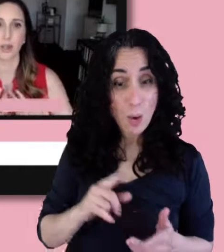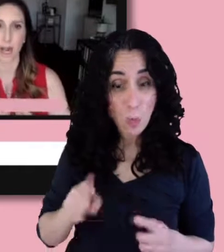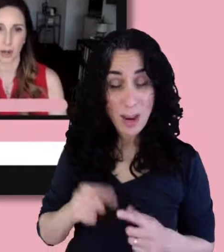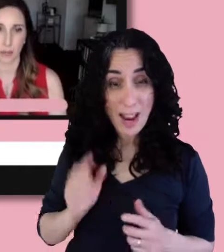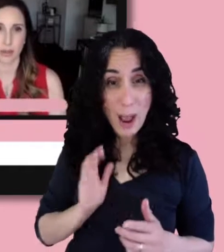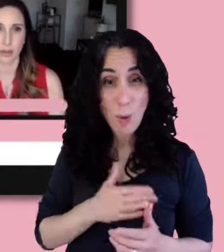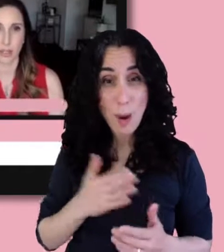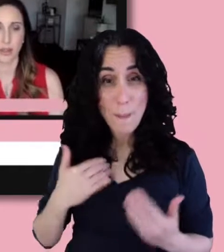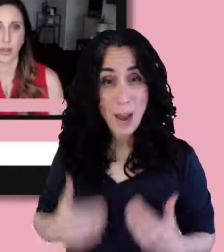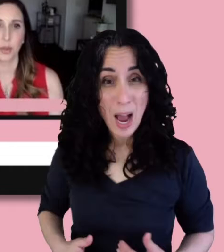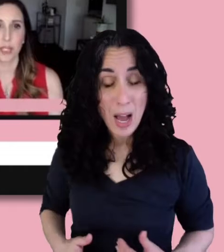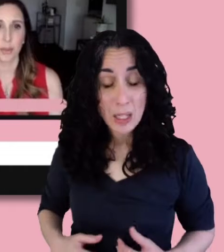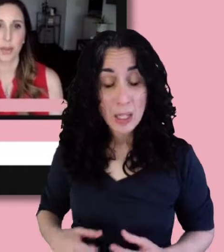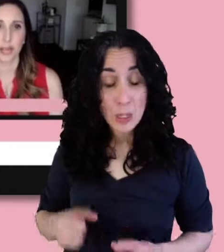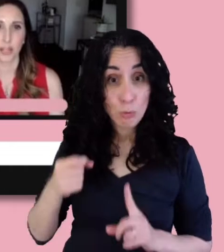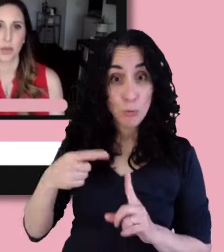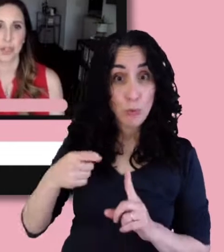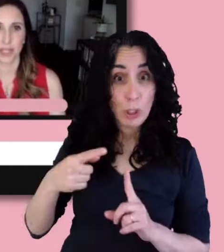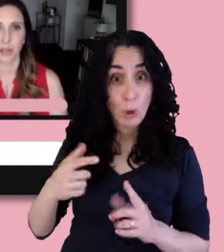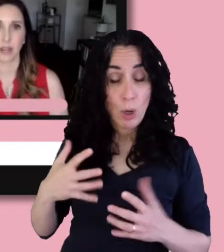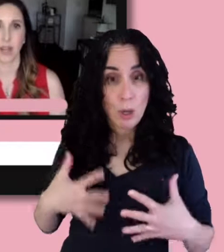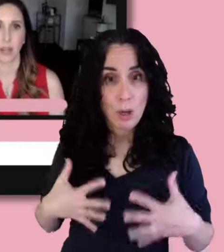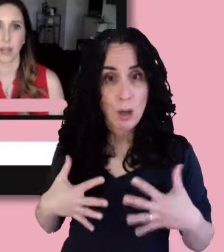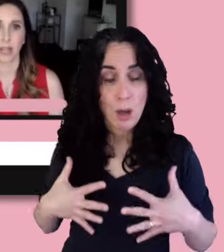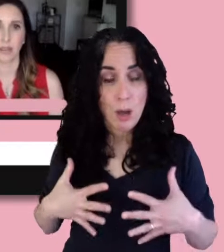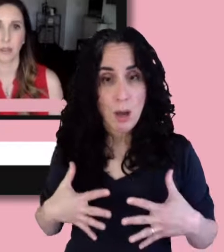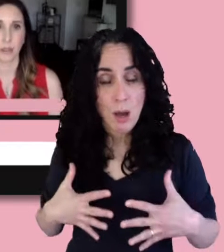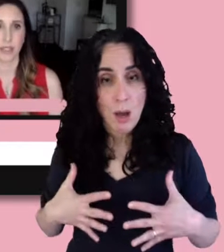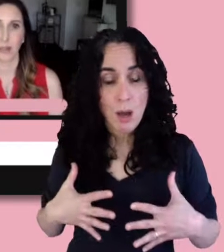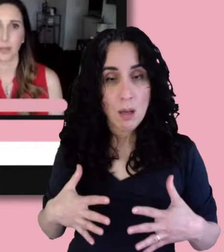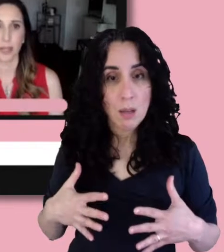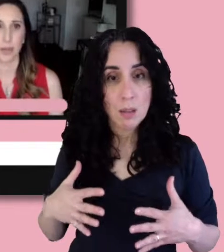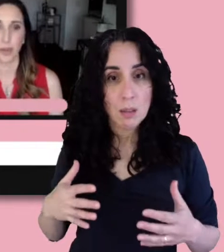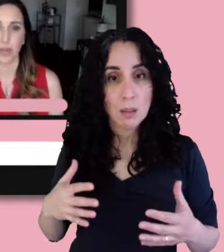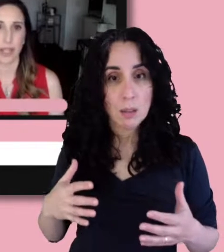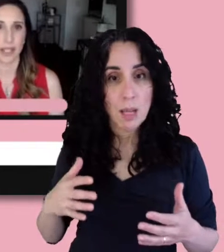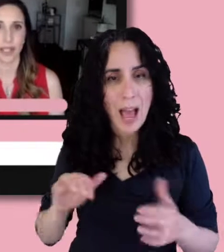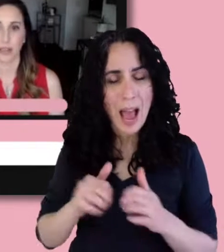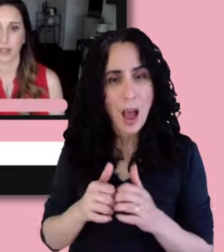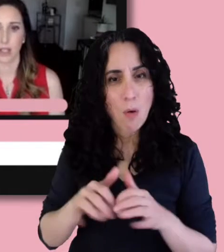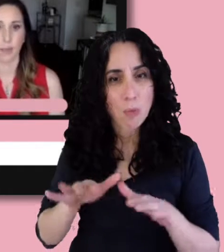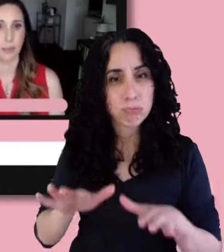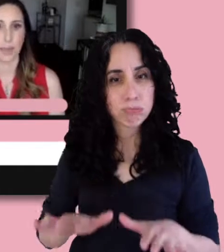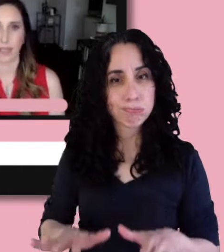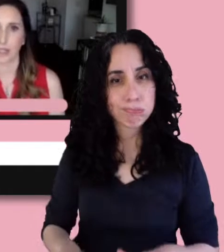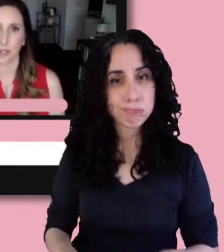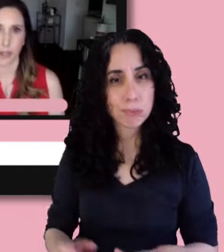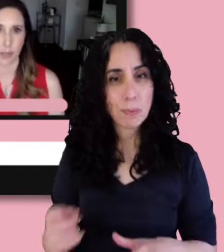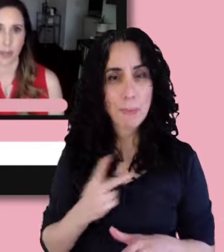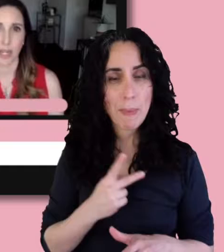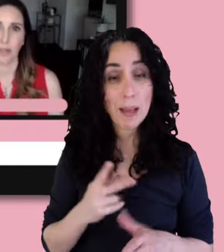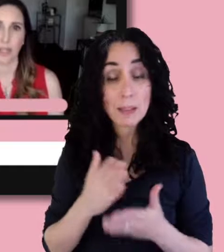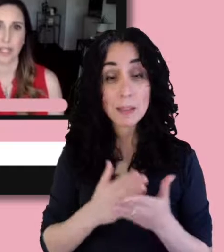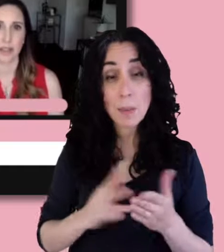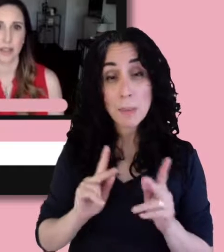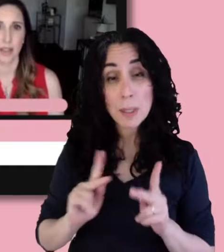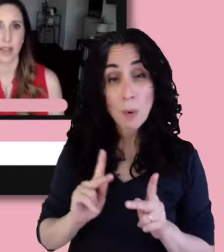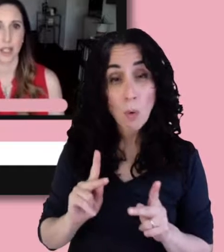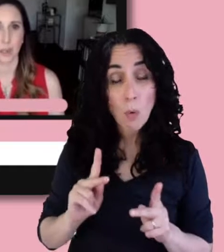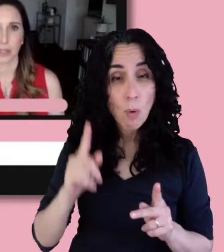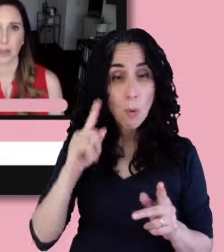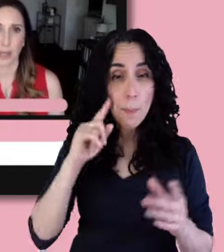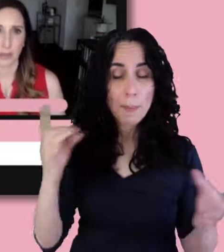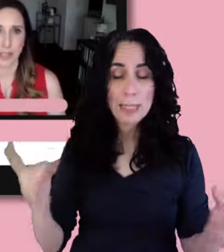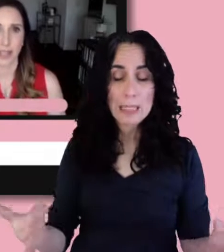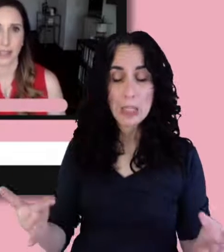and aroused to bring it back to a state of calm. And for some people, that is meditation and mindfulness. That